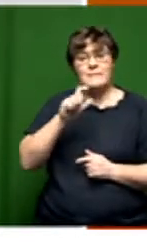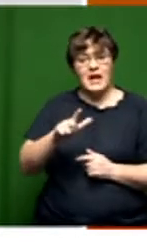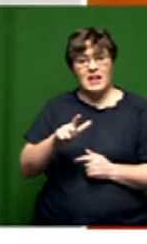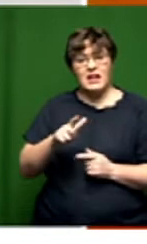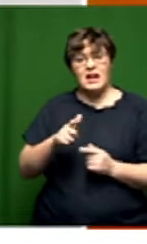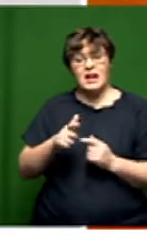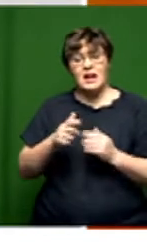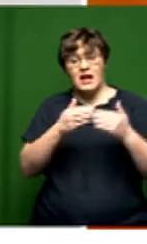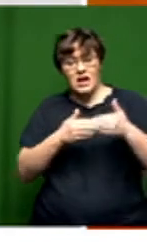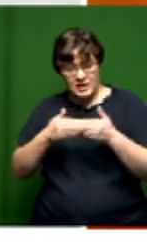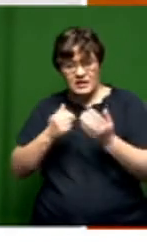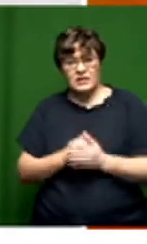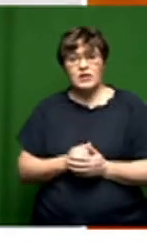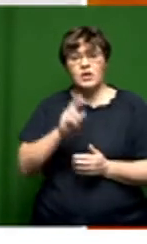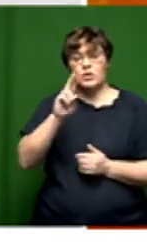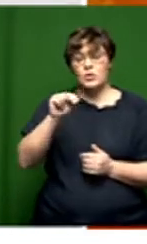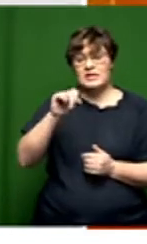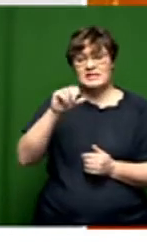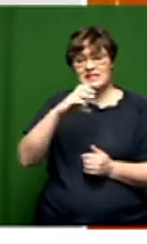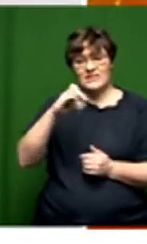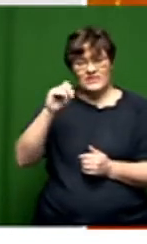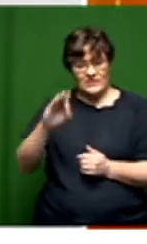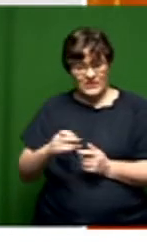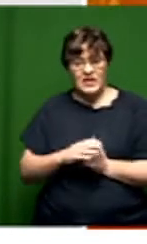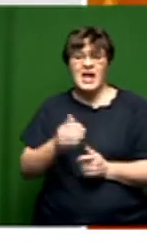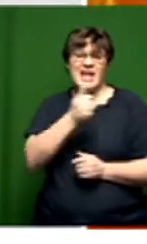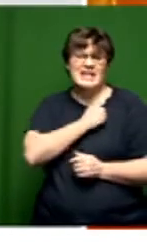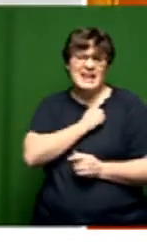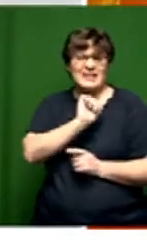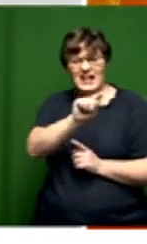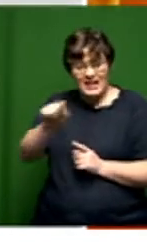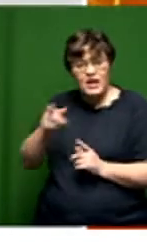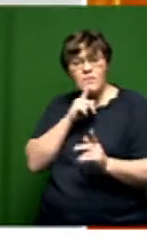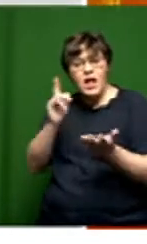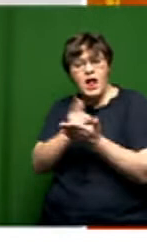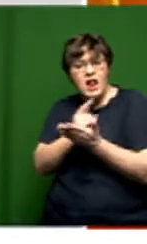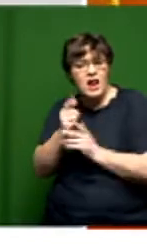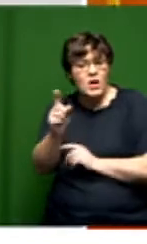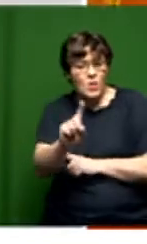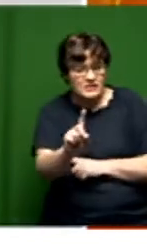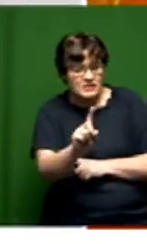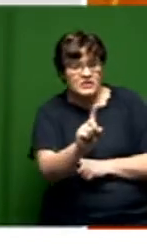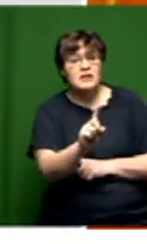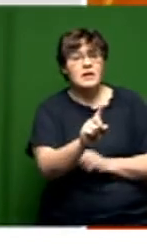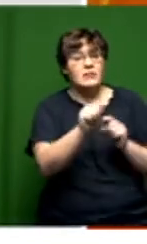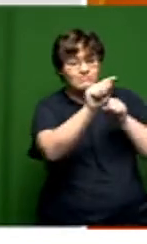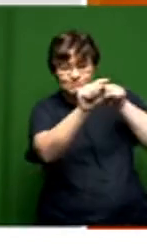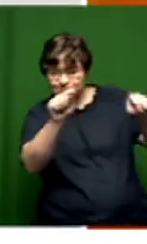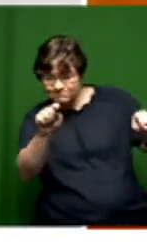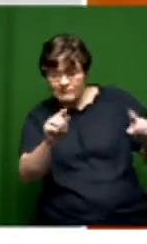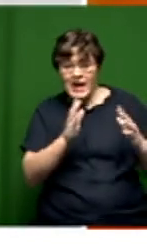and British Council and the Global Affairs Canada to exactly talk about how the interventions in several